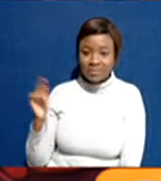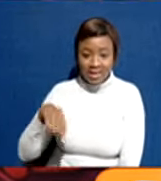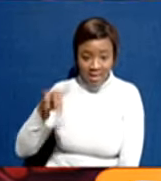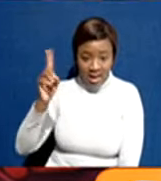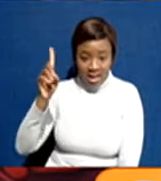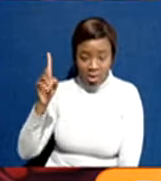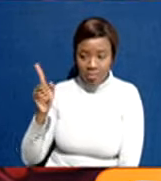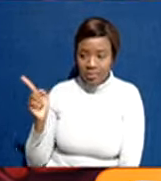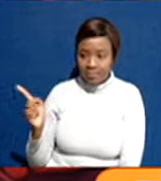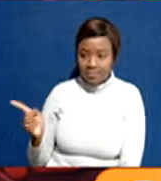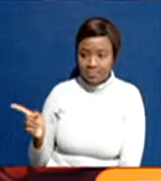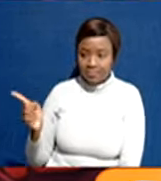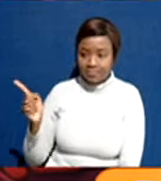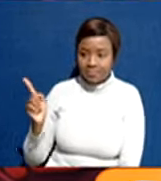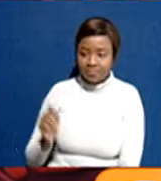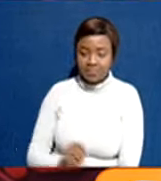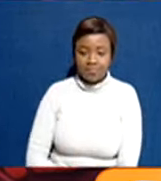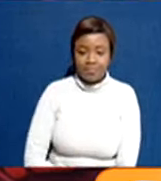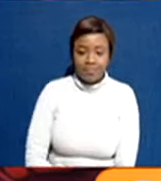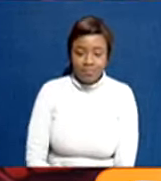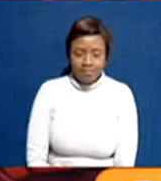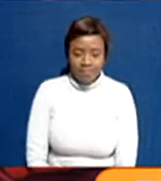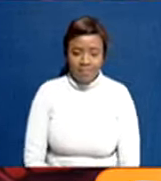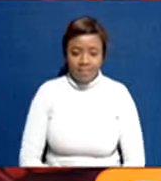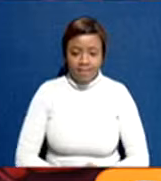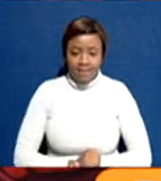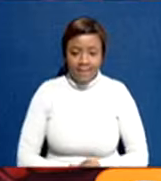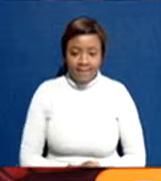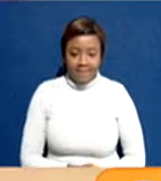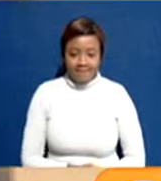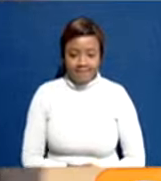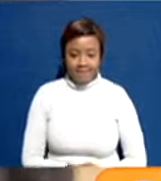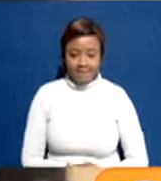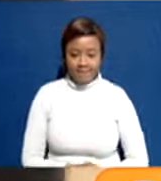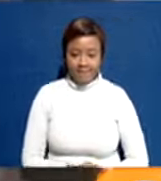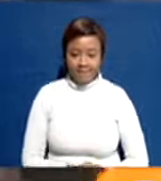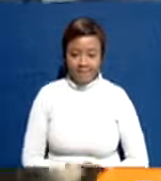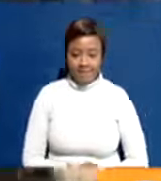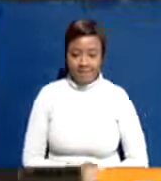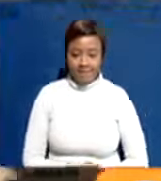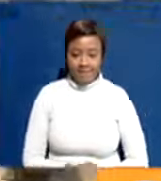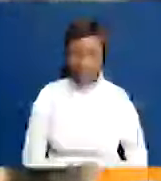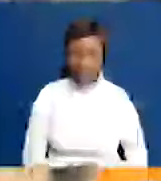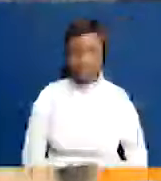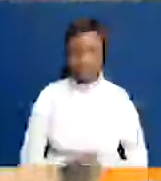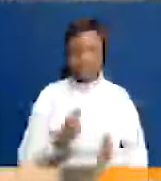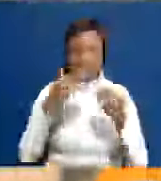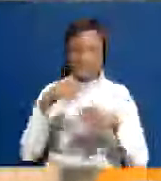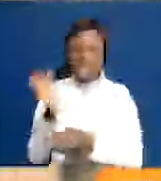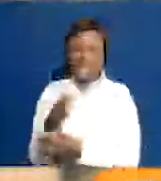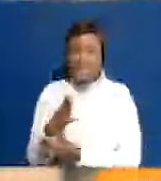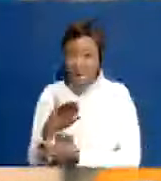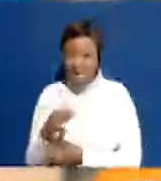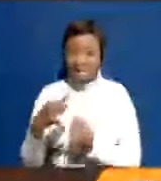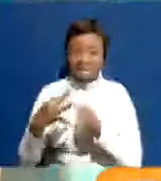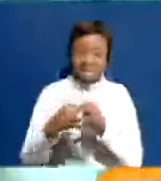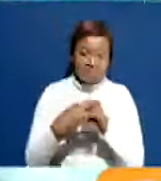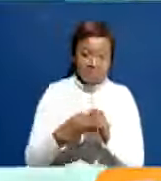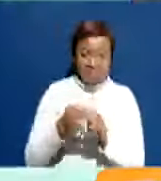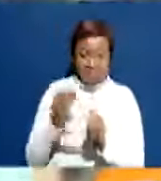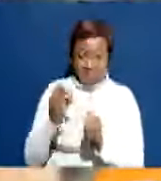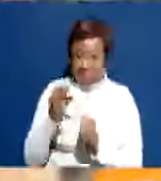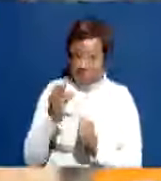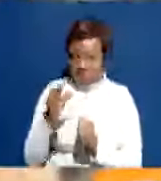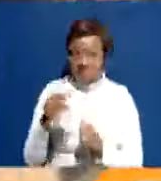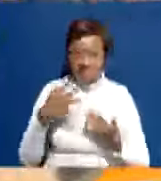12,165 TB patients and 83 drug-resistant TB patients. Embakasi and Kibra are the most affected in the city due to a